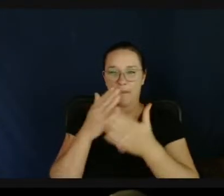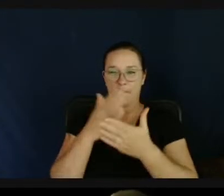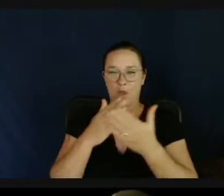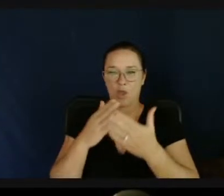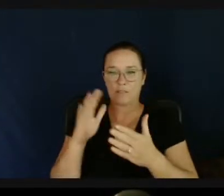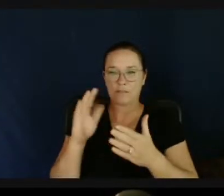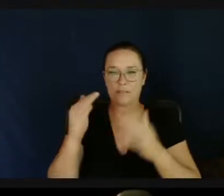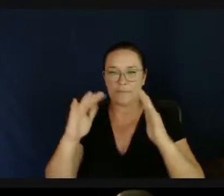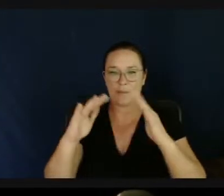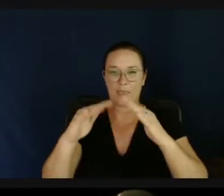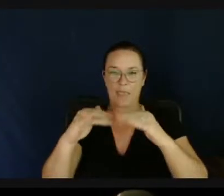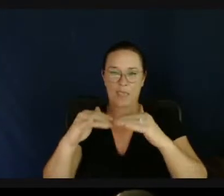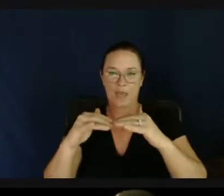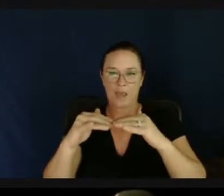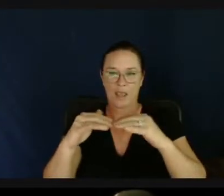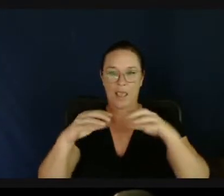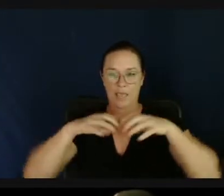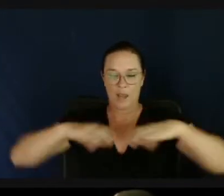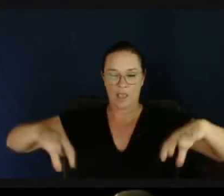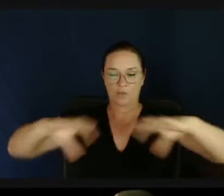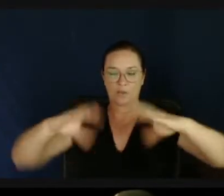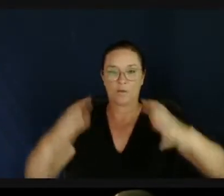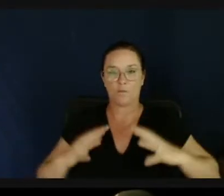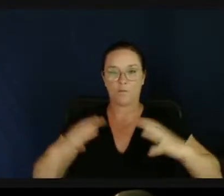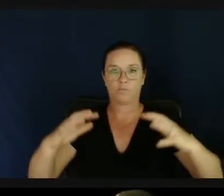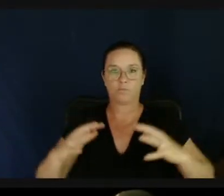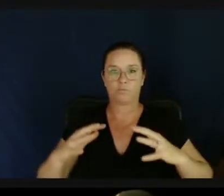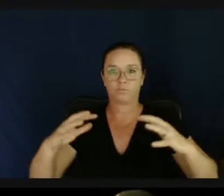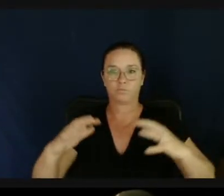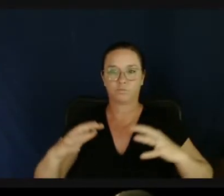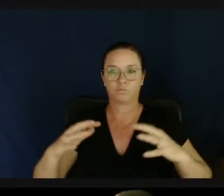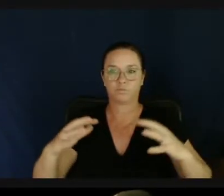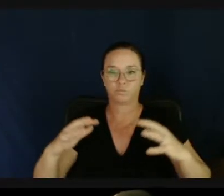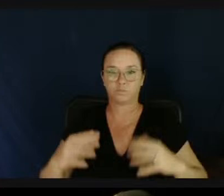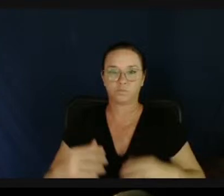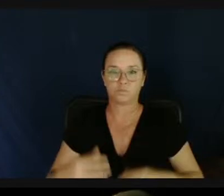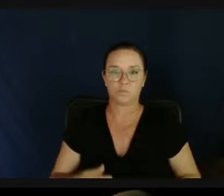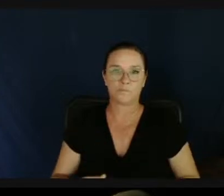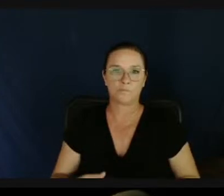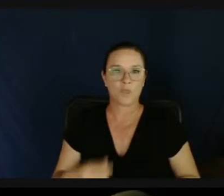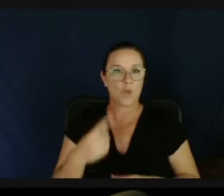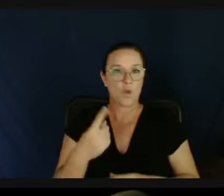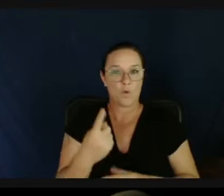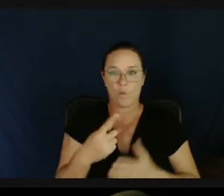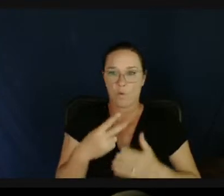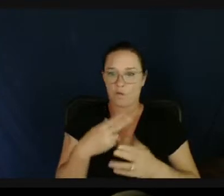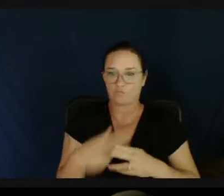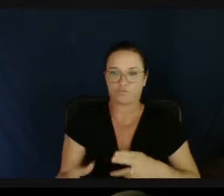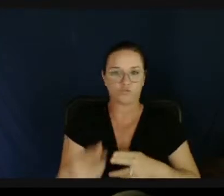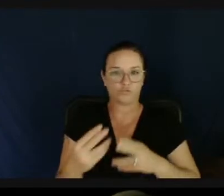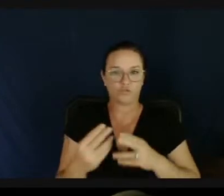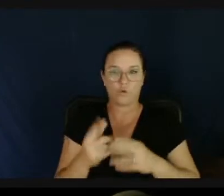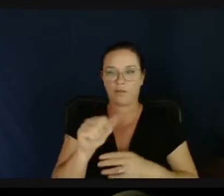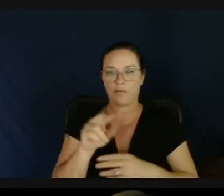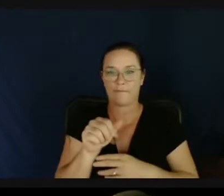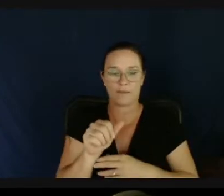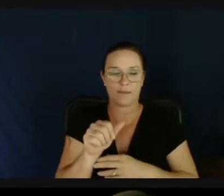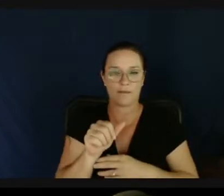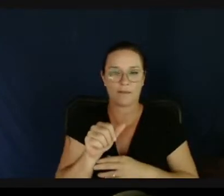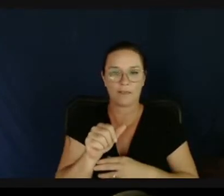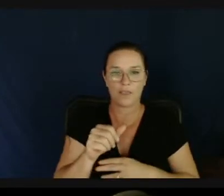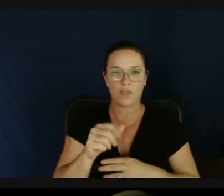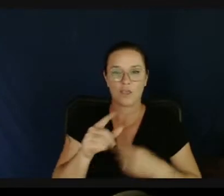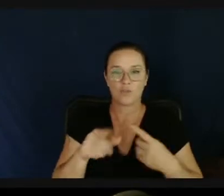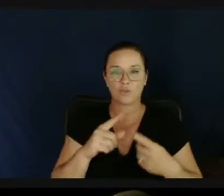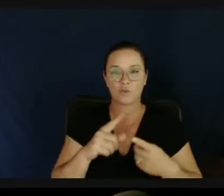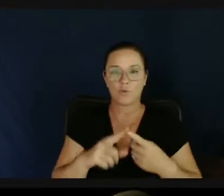here, right? So this is the last week with only one very brief pulse of lava. And what we're seeing is that lava, as it's